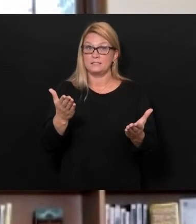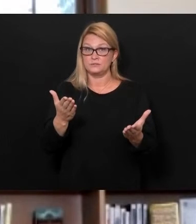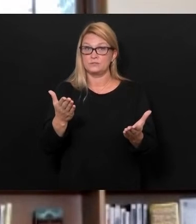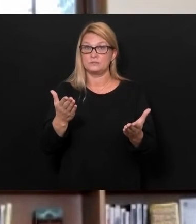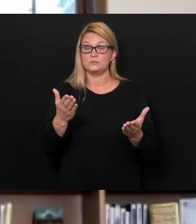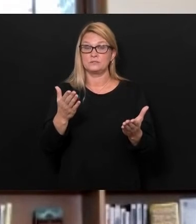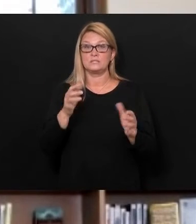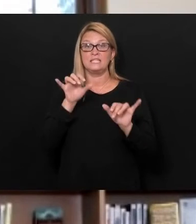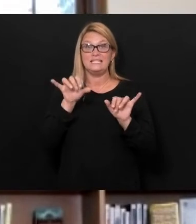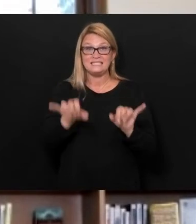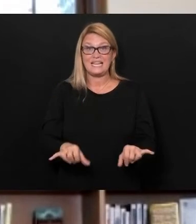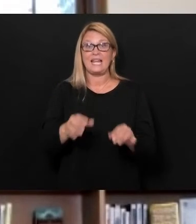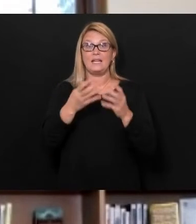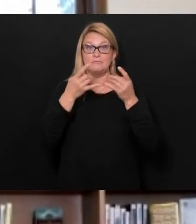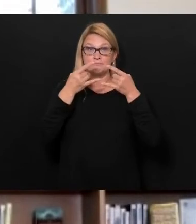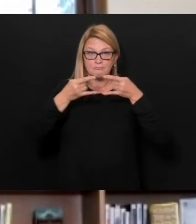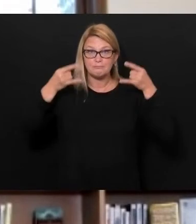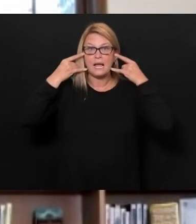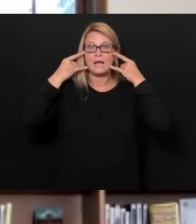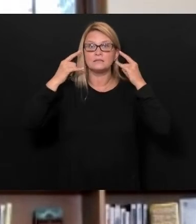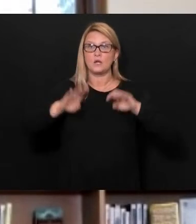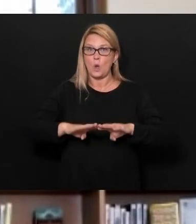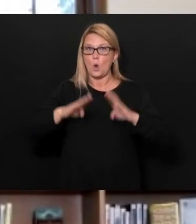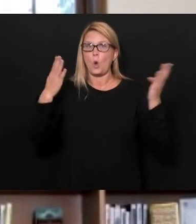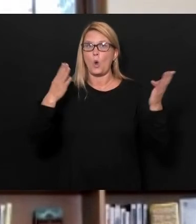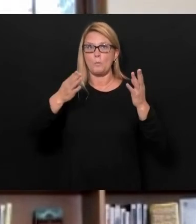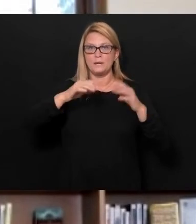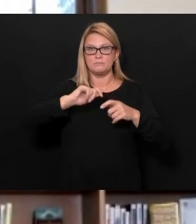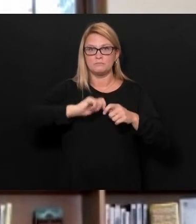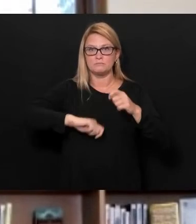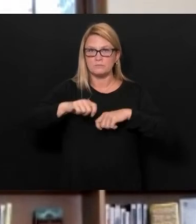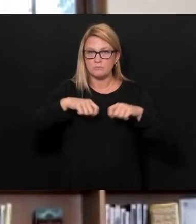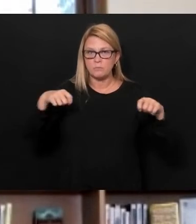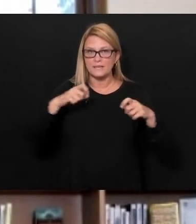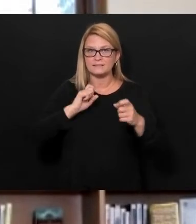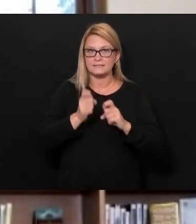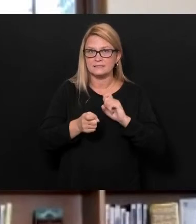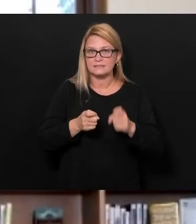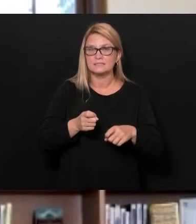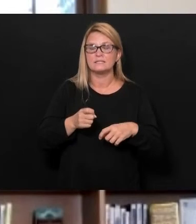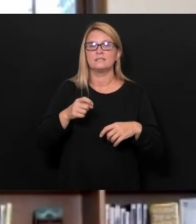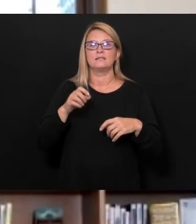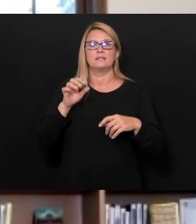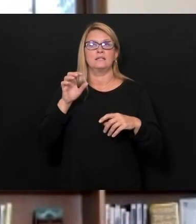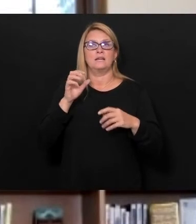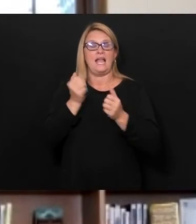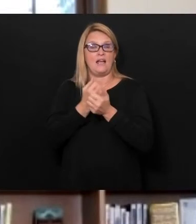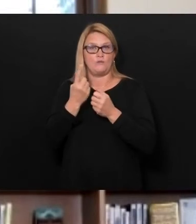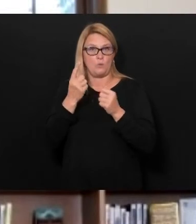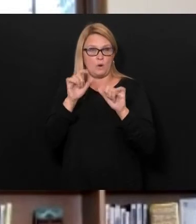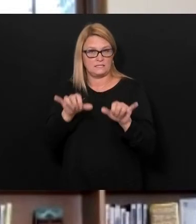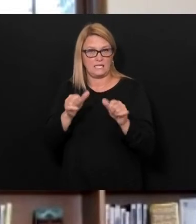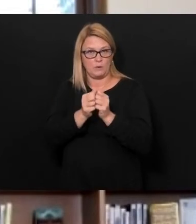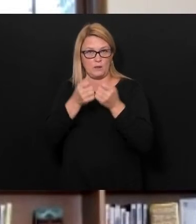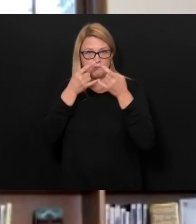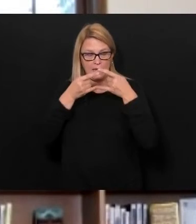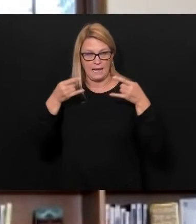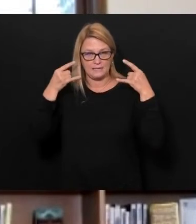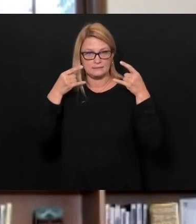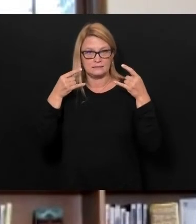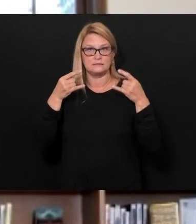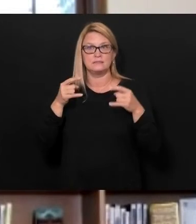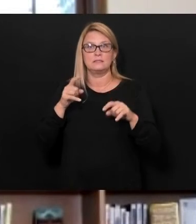know, staying masked if you're going to open up presents, and then just limiting your time indoors, but for everyone just to stay masked. To answer your question